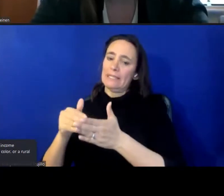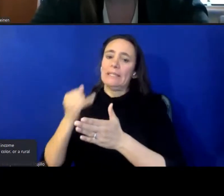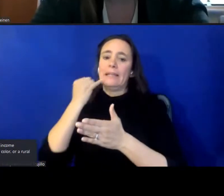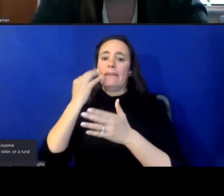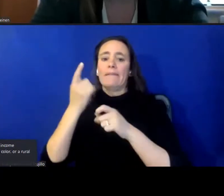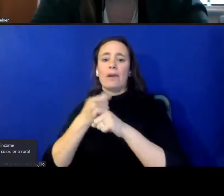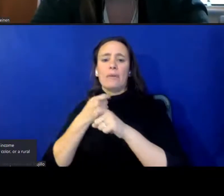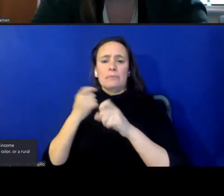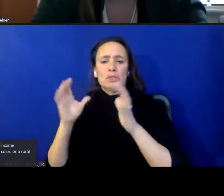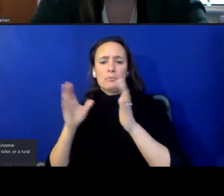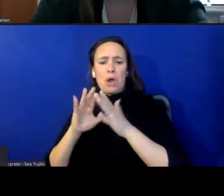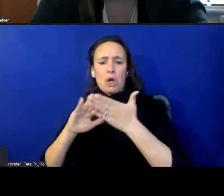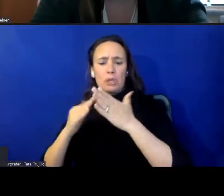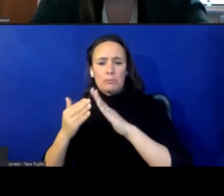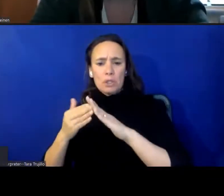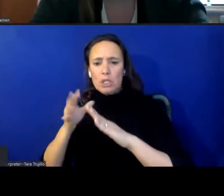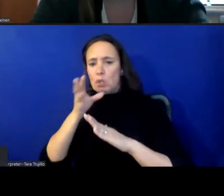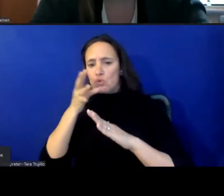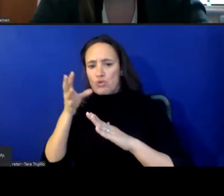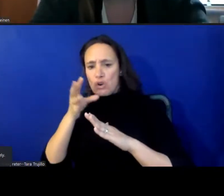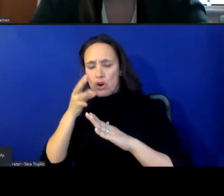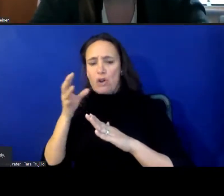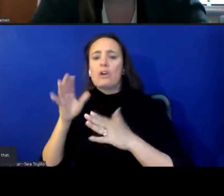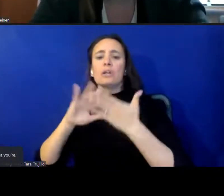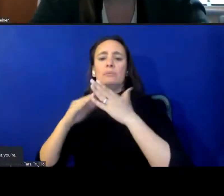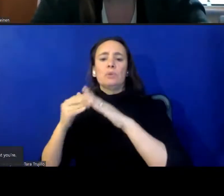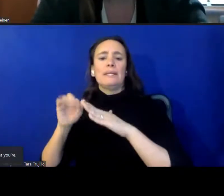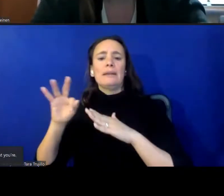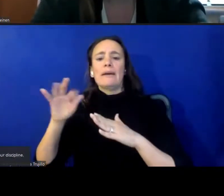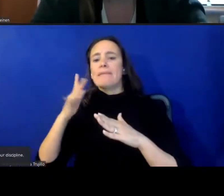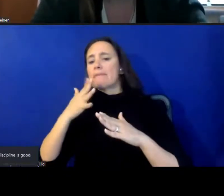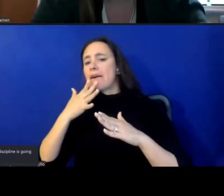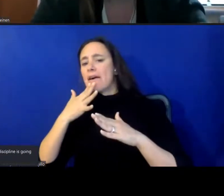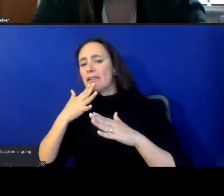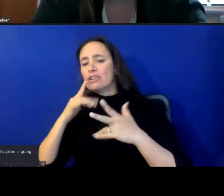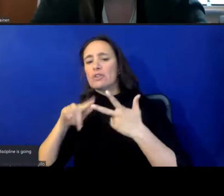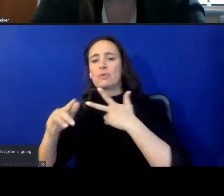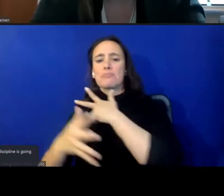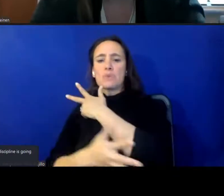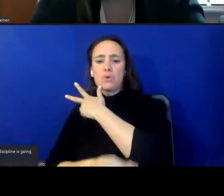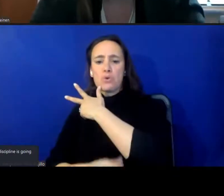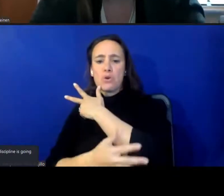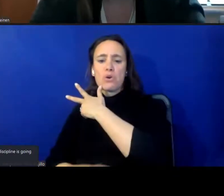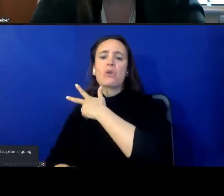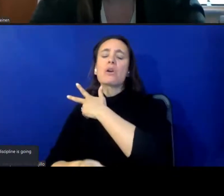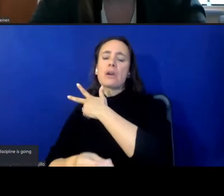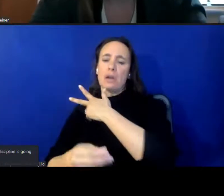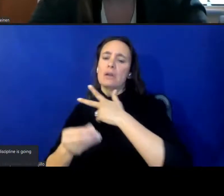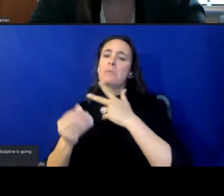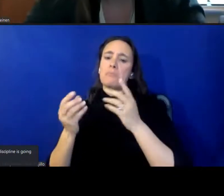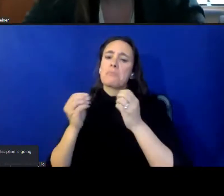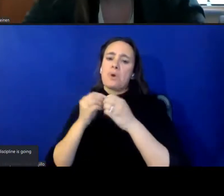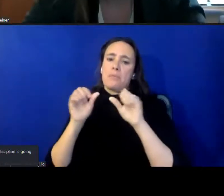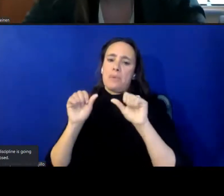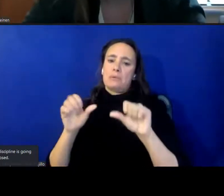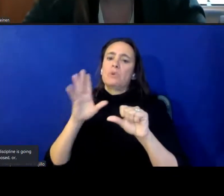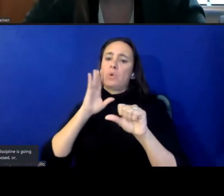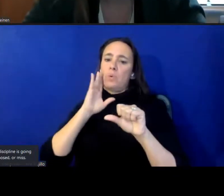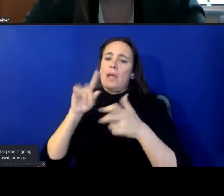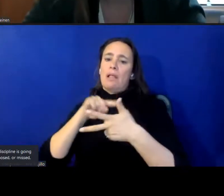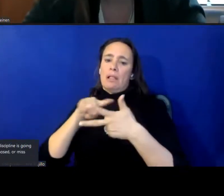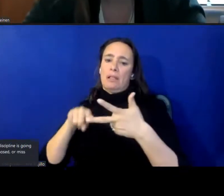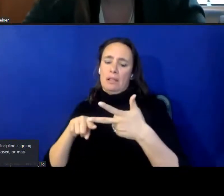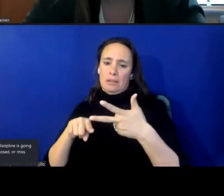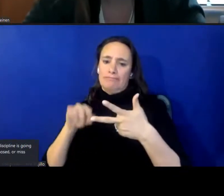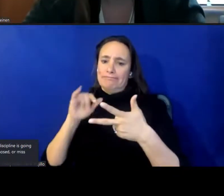community, it's even more likely that your disability is going to be undiagnosed, underdiagnosed, or